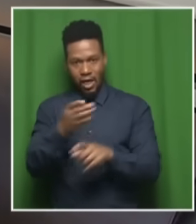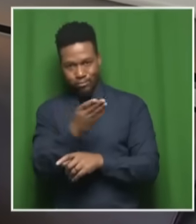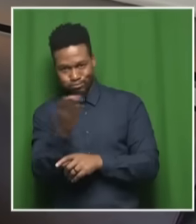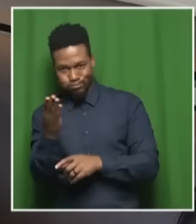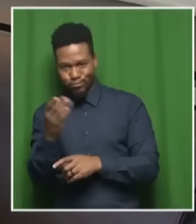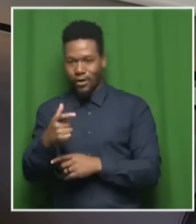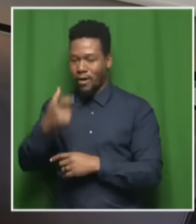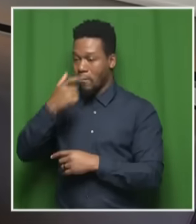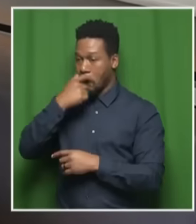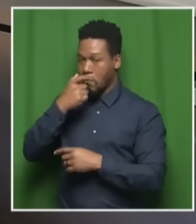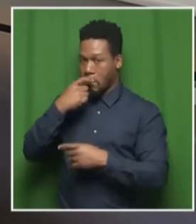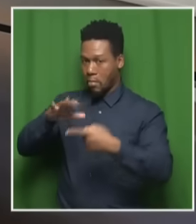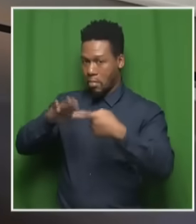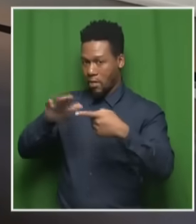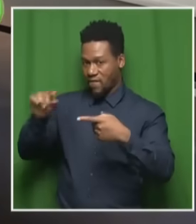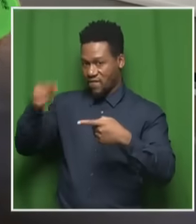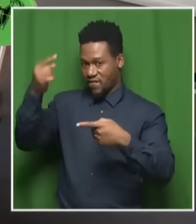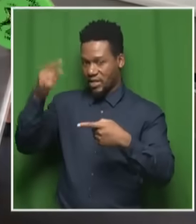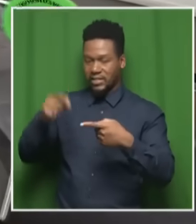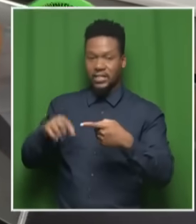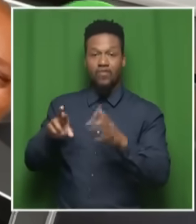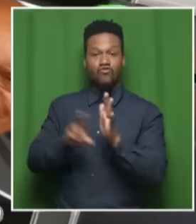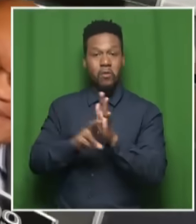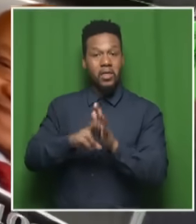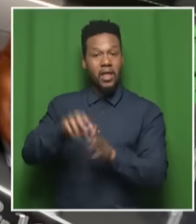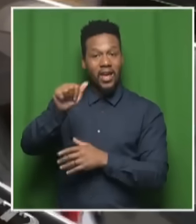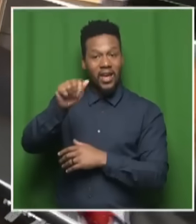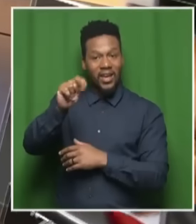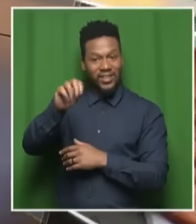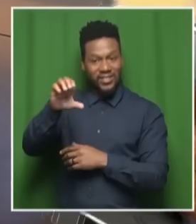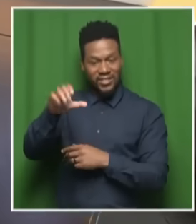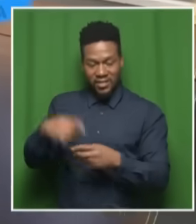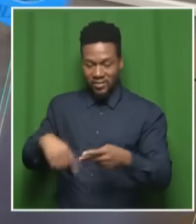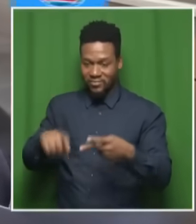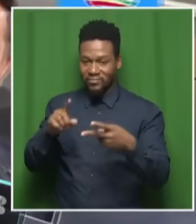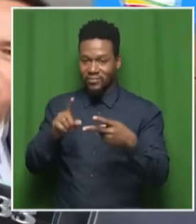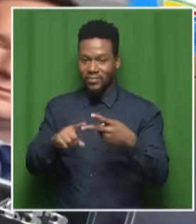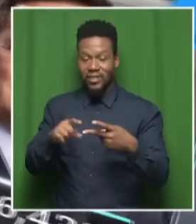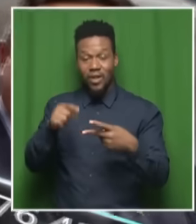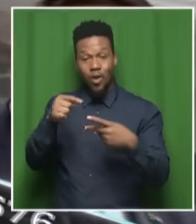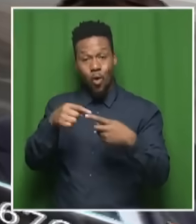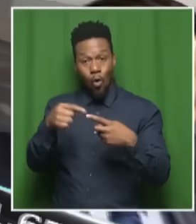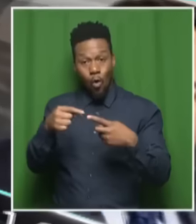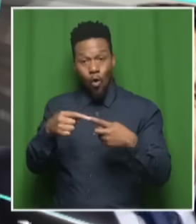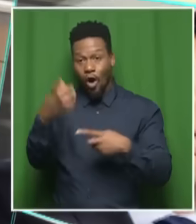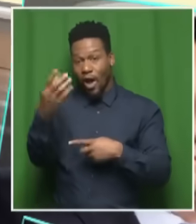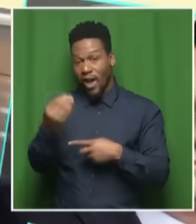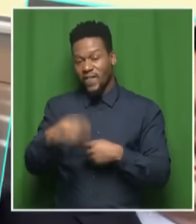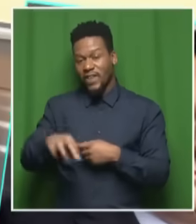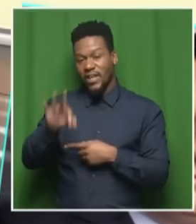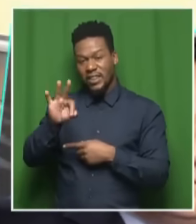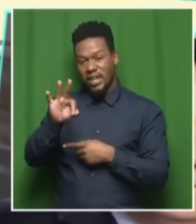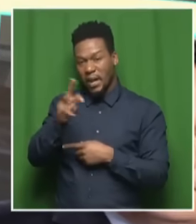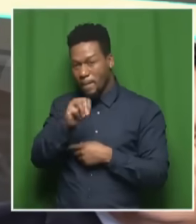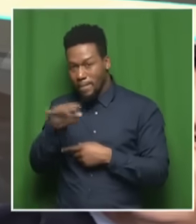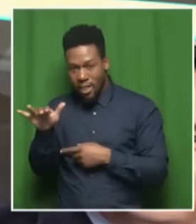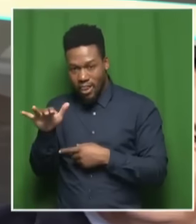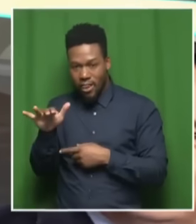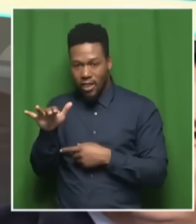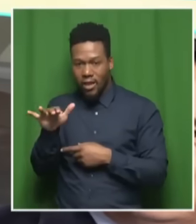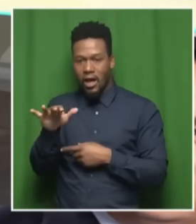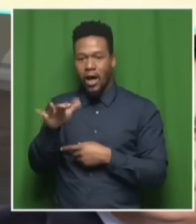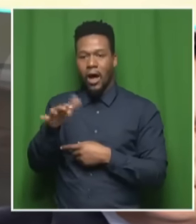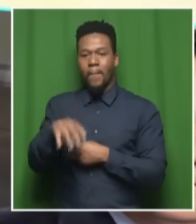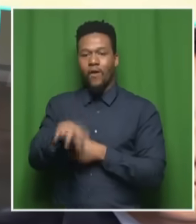Cyril Ramaphosa representing the ANC at this point at 3 million, receiving about 42% of